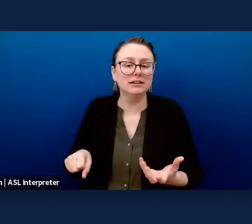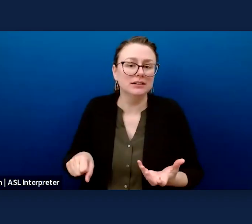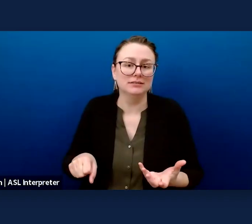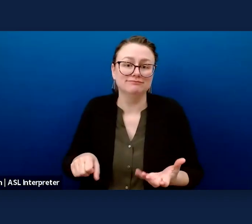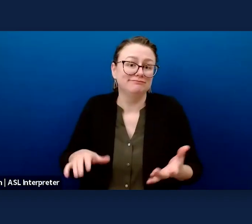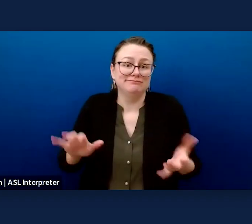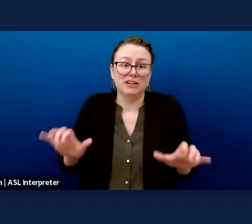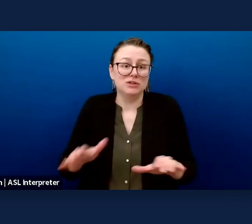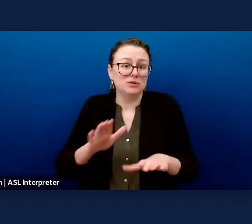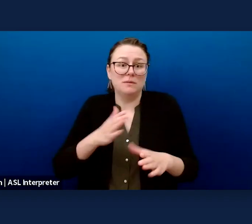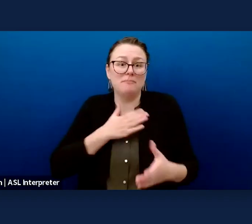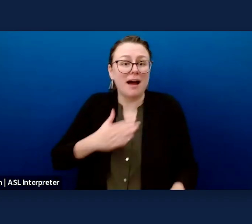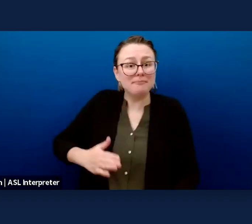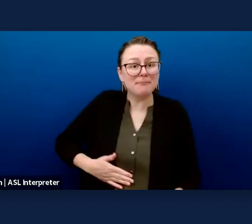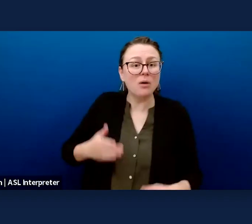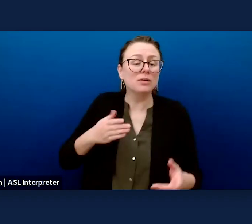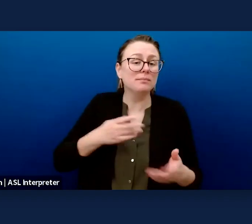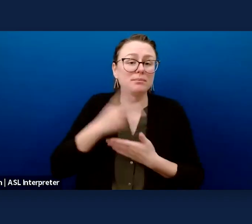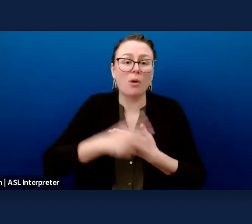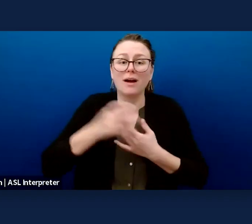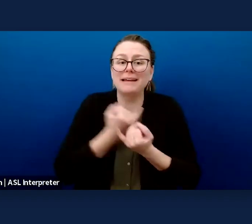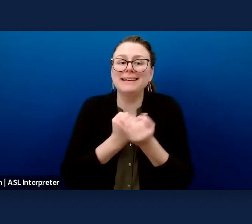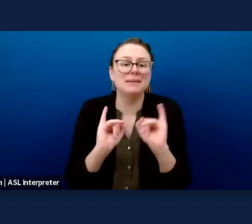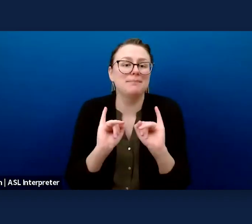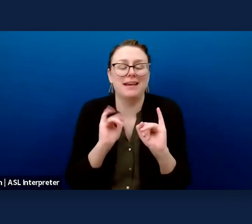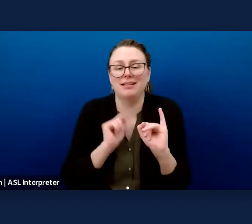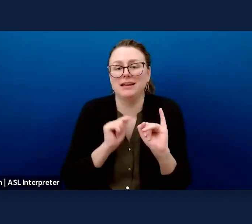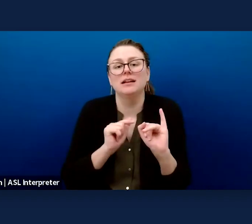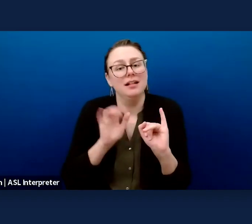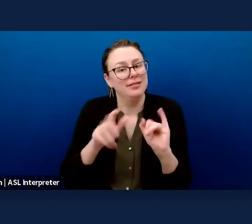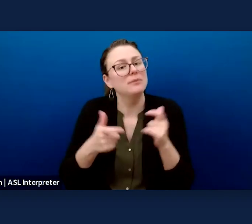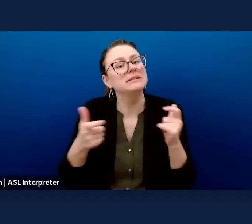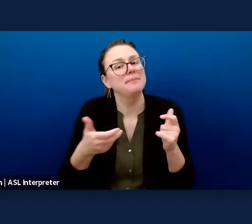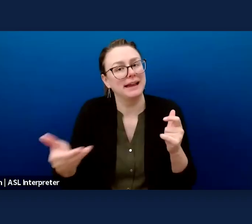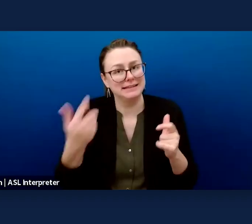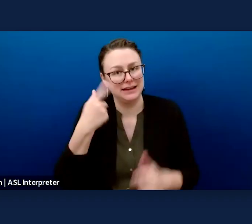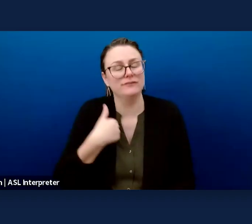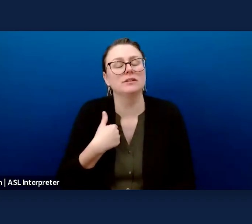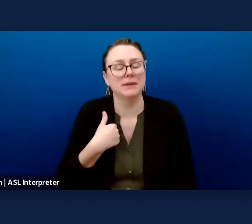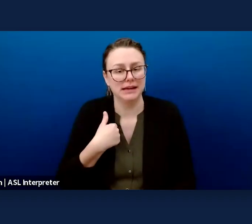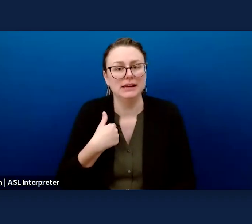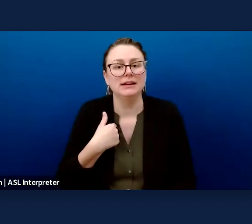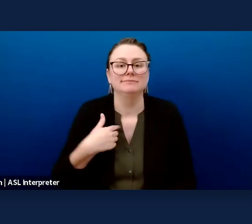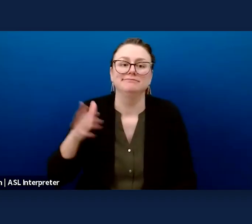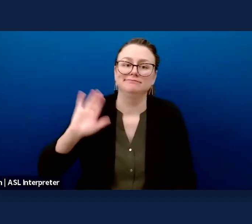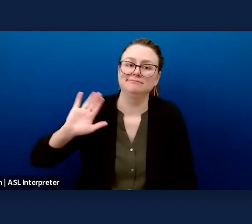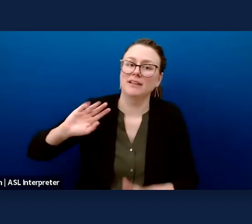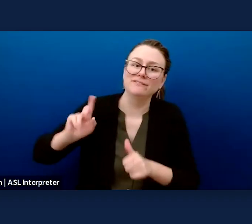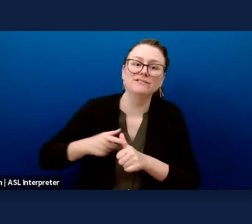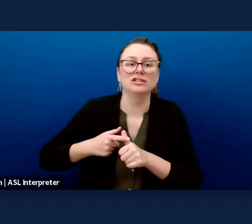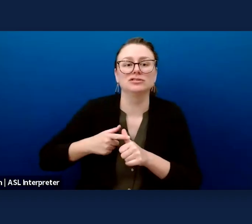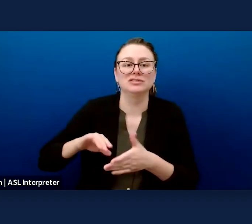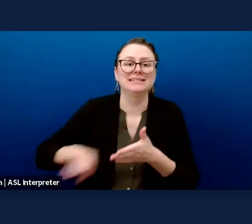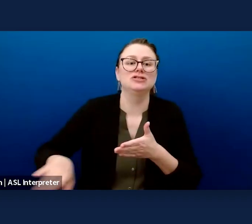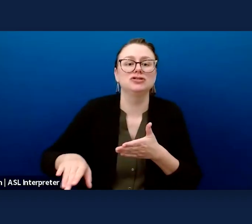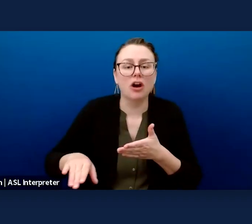do my ball program independently. That was like the biggest thing when I was first discharged.